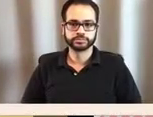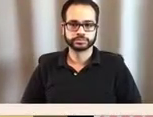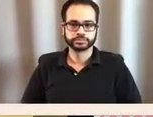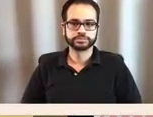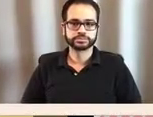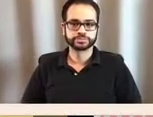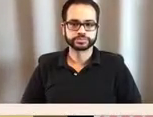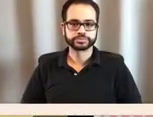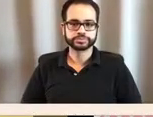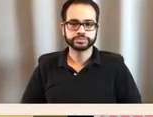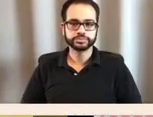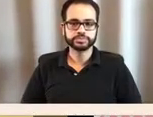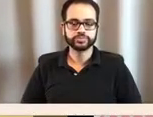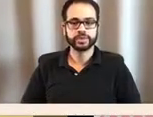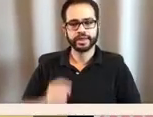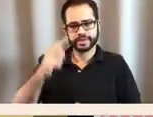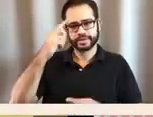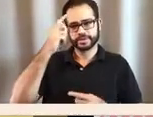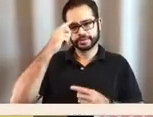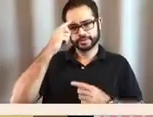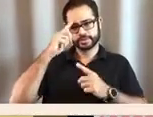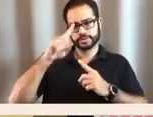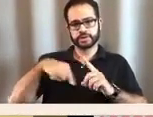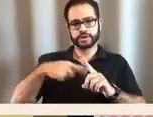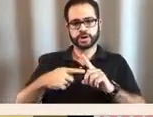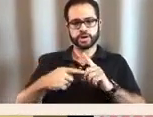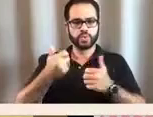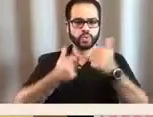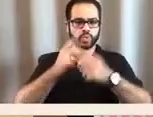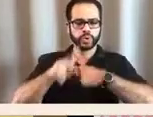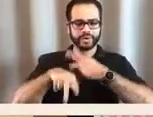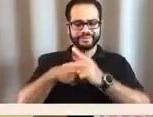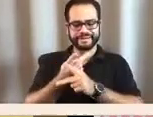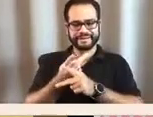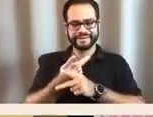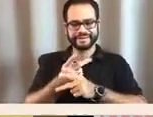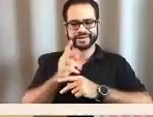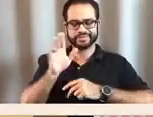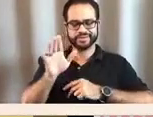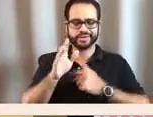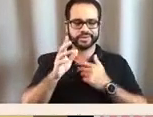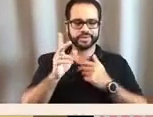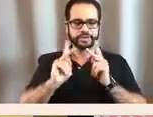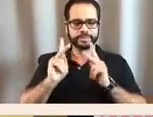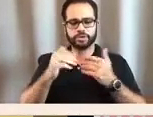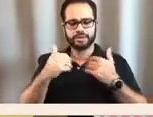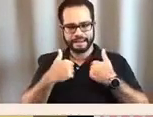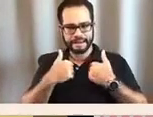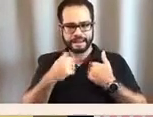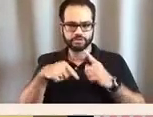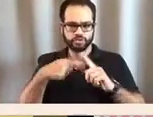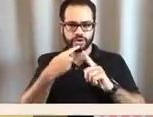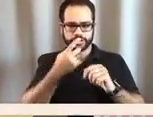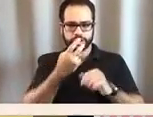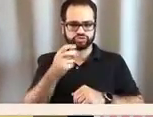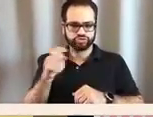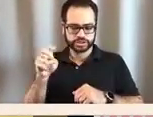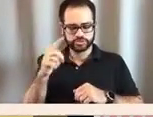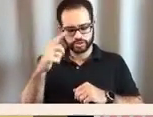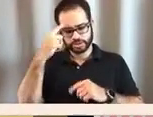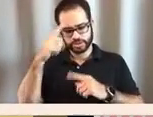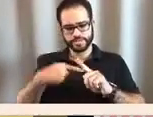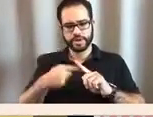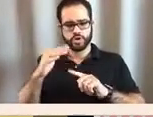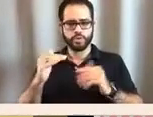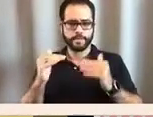And then thinking about what kind of credentials individuals come with as you think about your peers who are